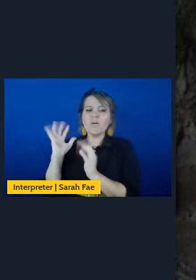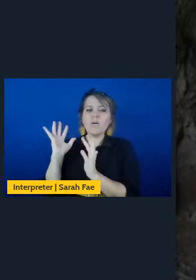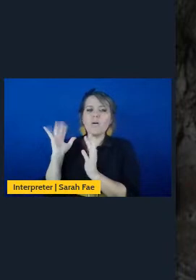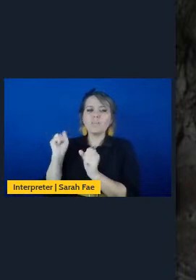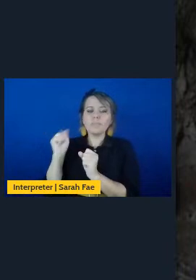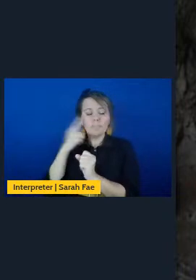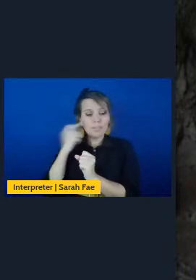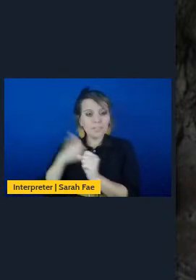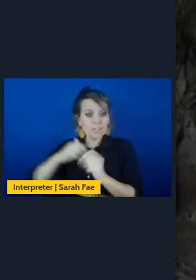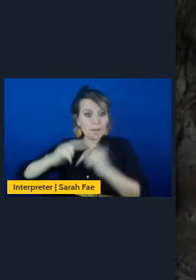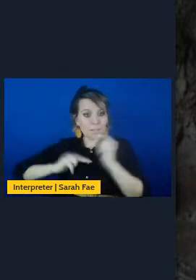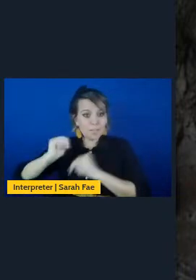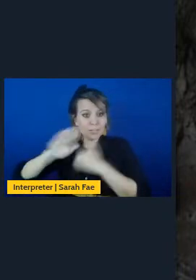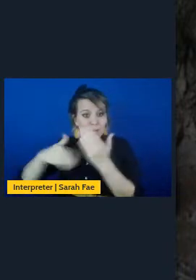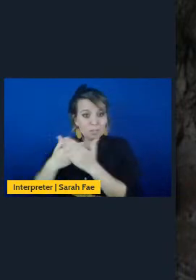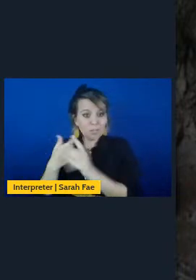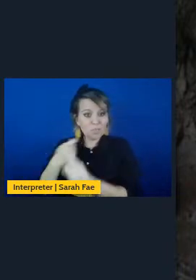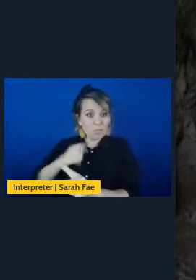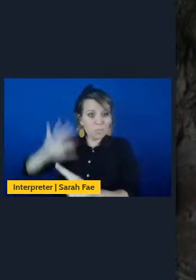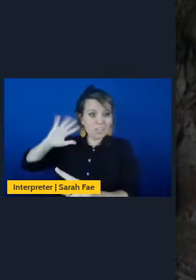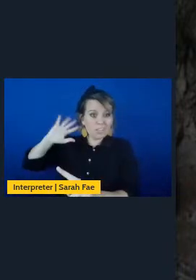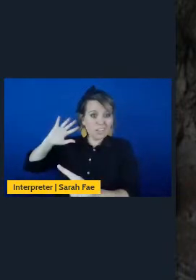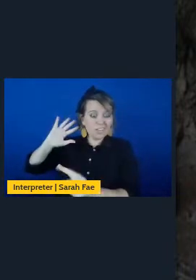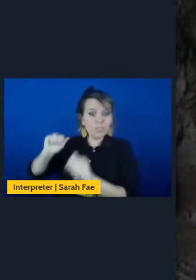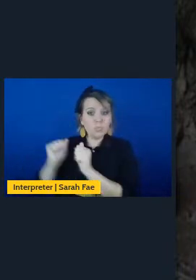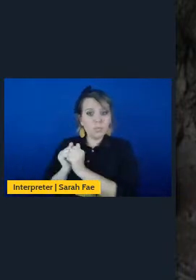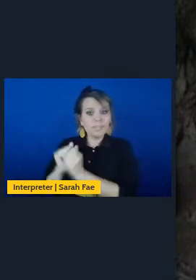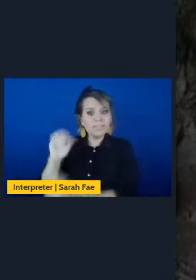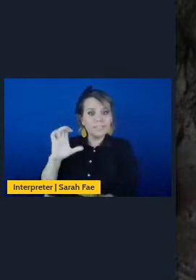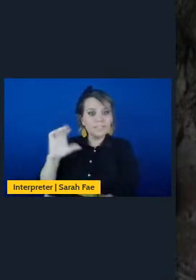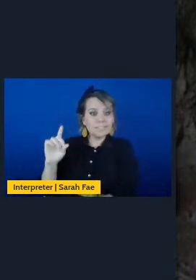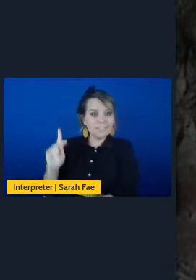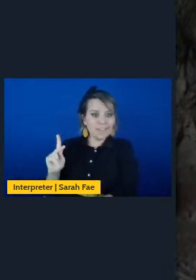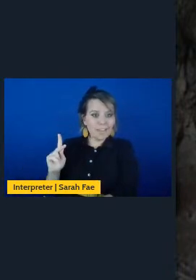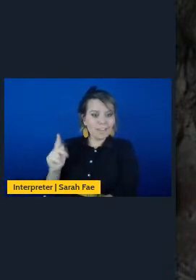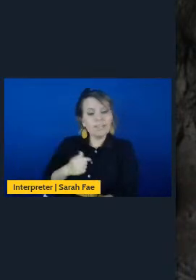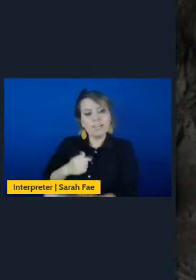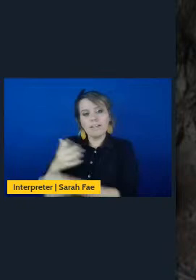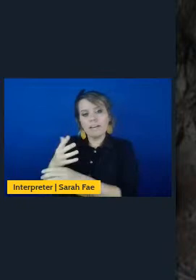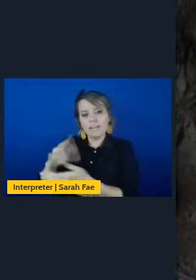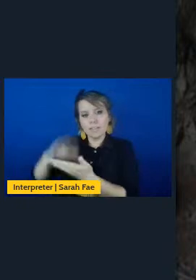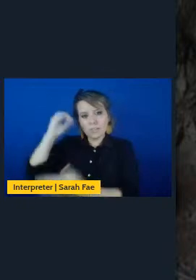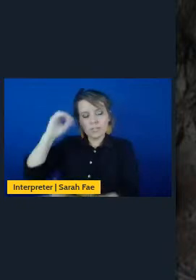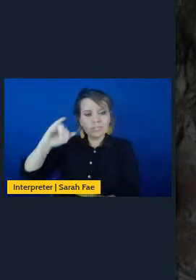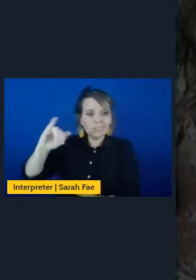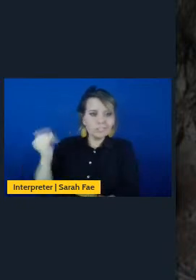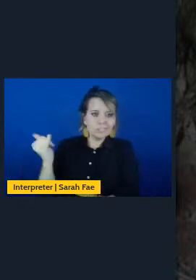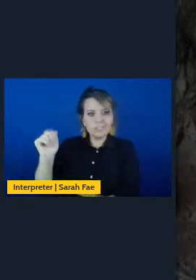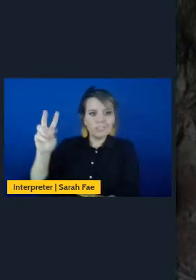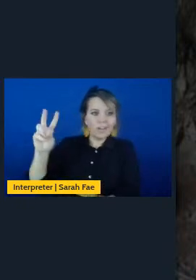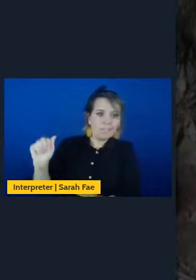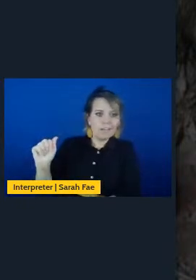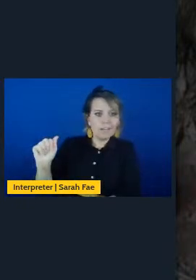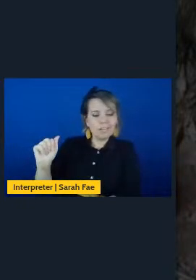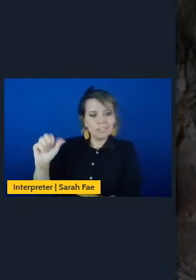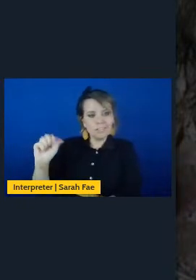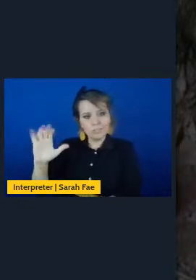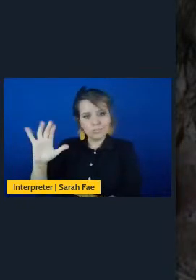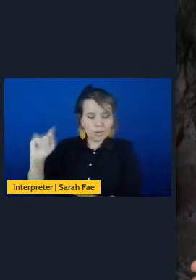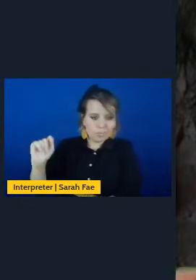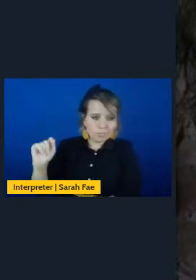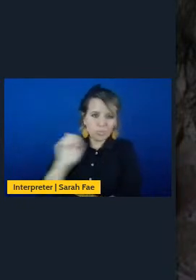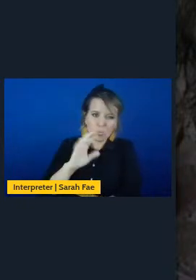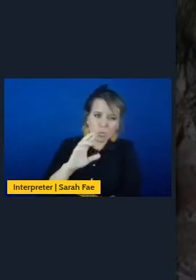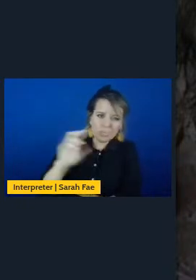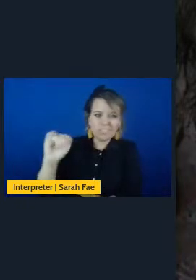I built all of this from the beginning with the CDK. I learned JavaScript, however they're pronouncing it these days, or TypeScript, which is the